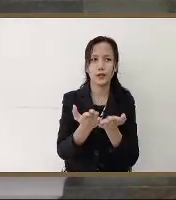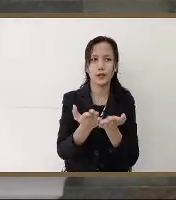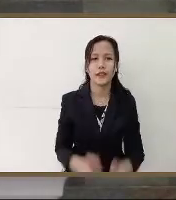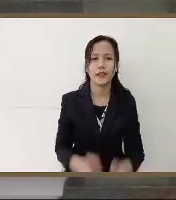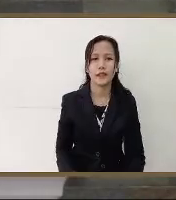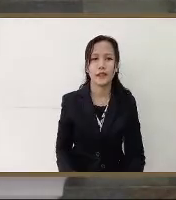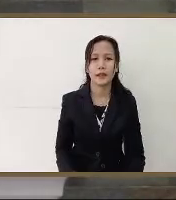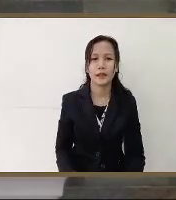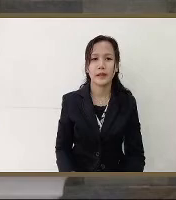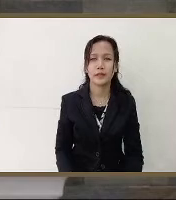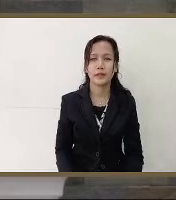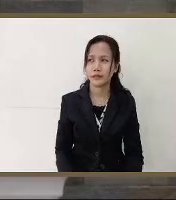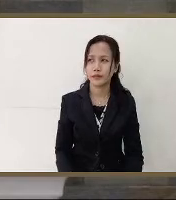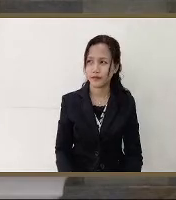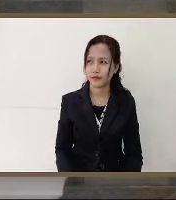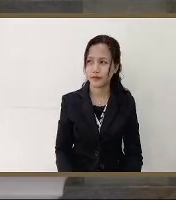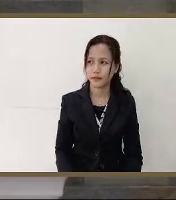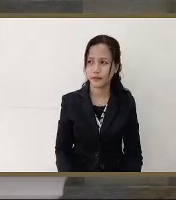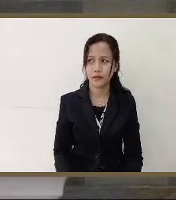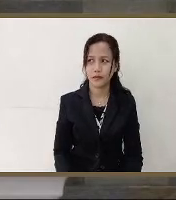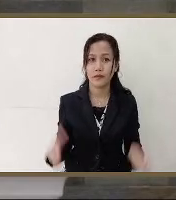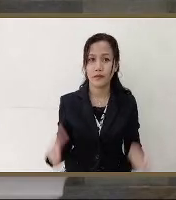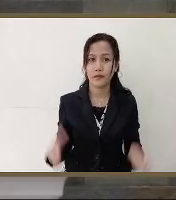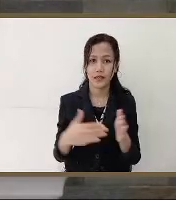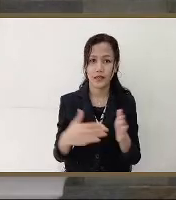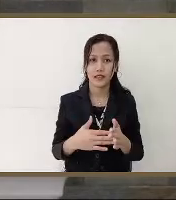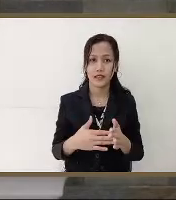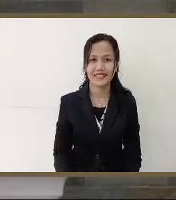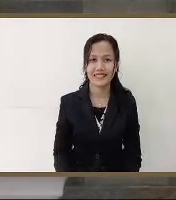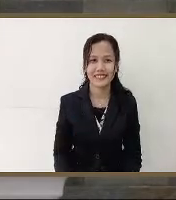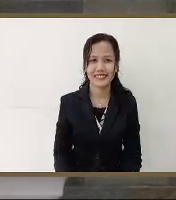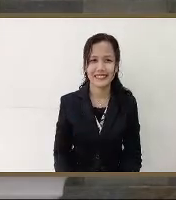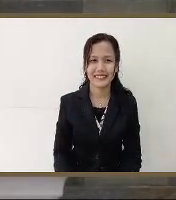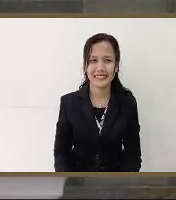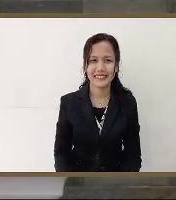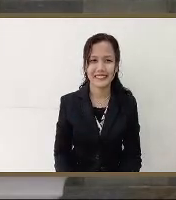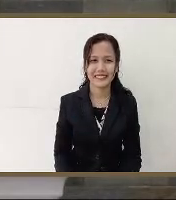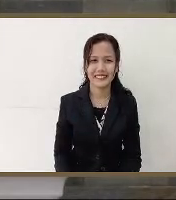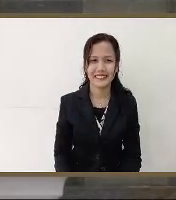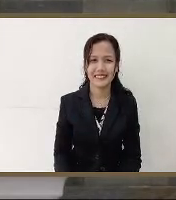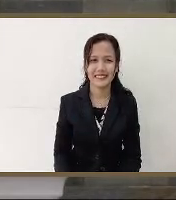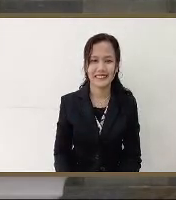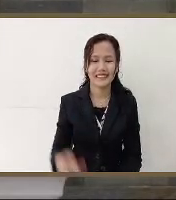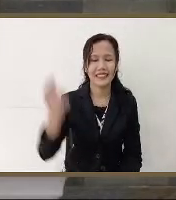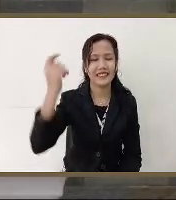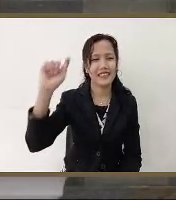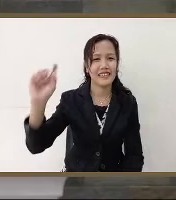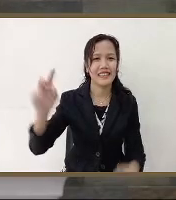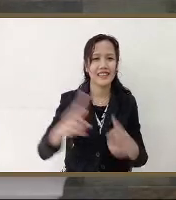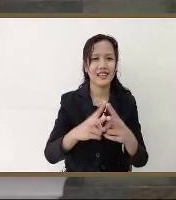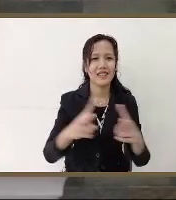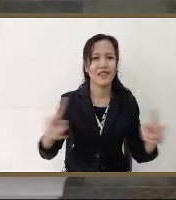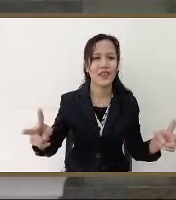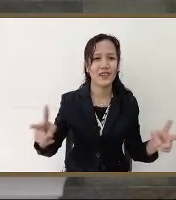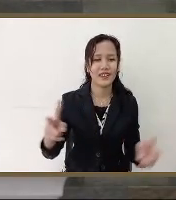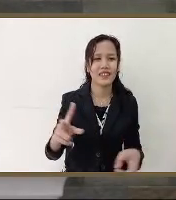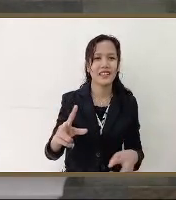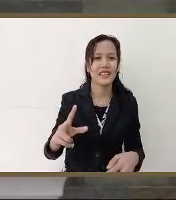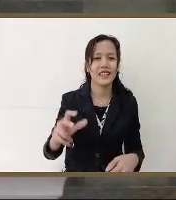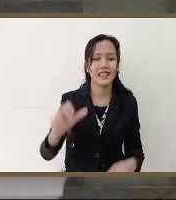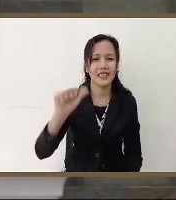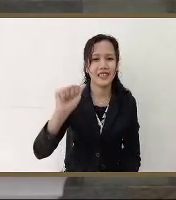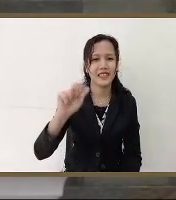of 2 Samuel, again the authors this time, ang pinaka-author na dito ay si Nathan and si